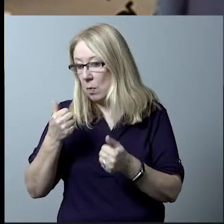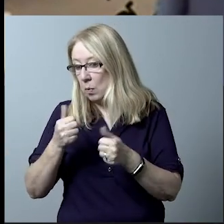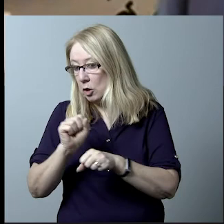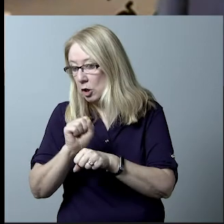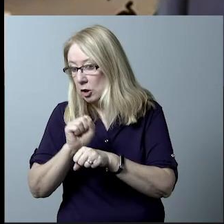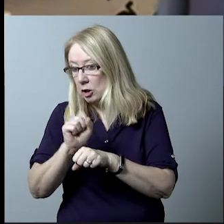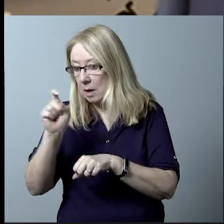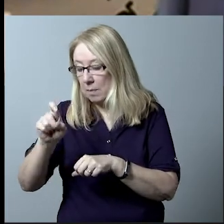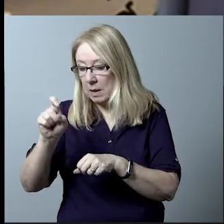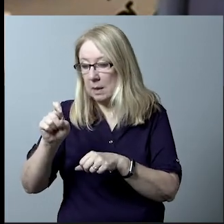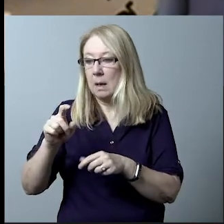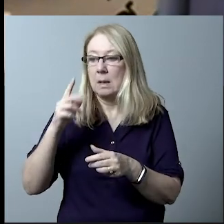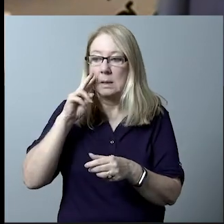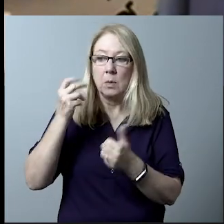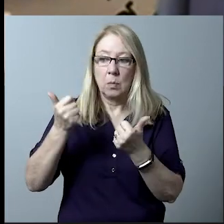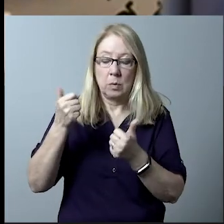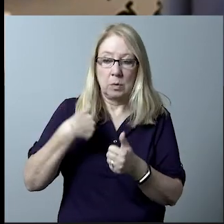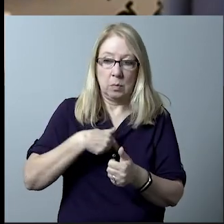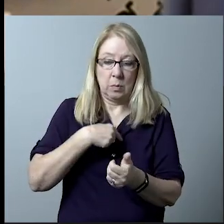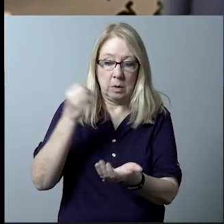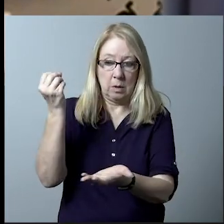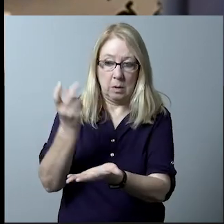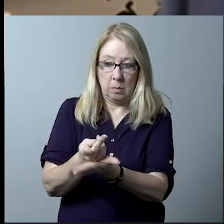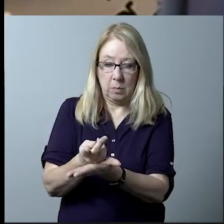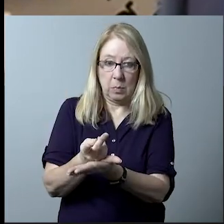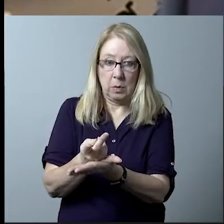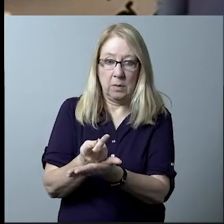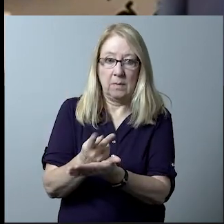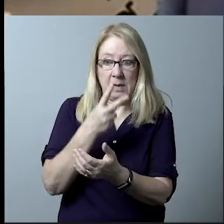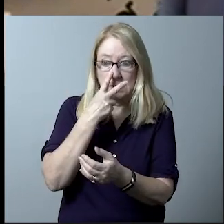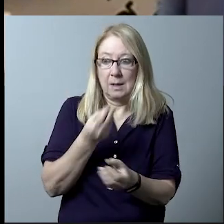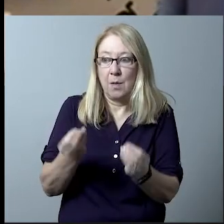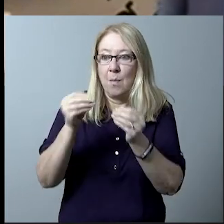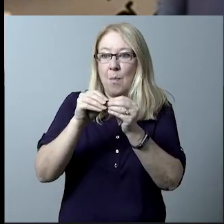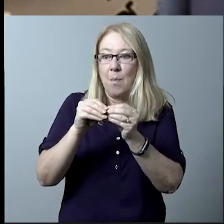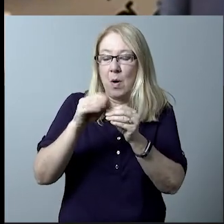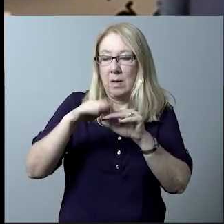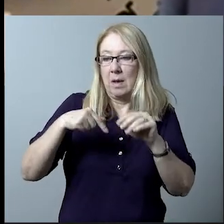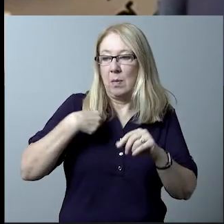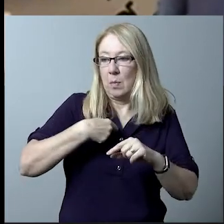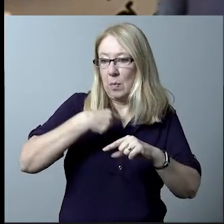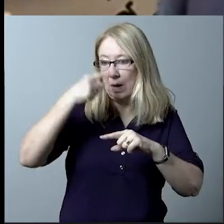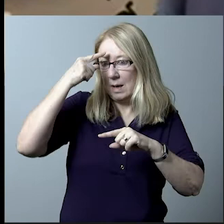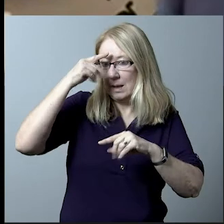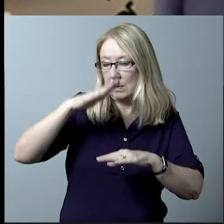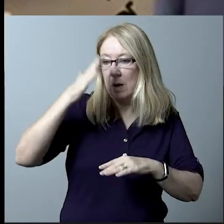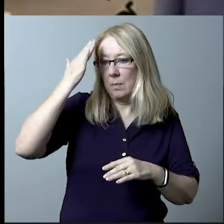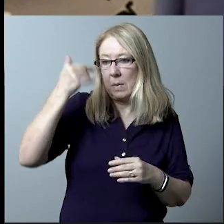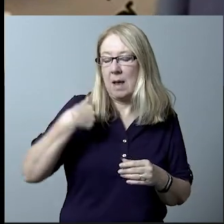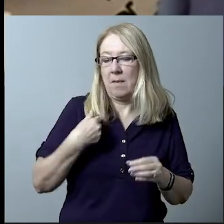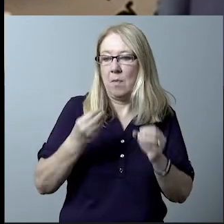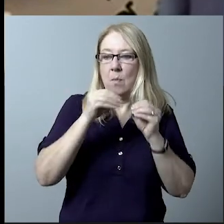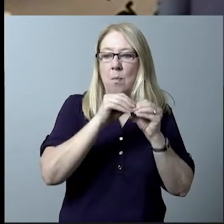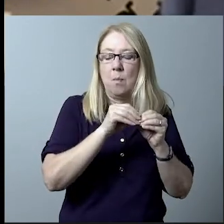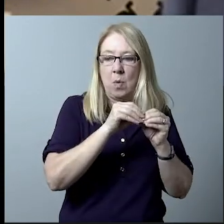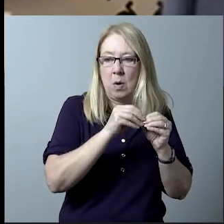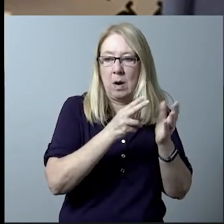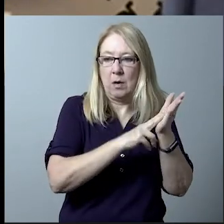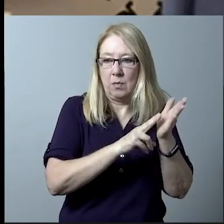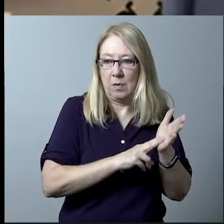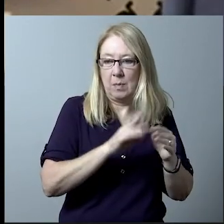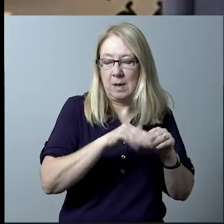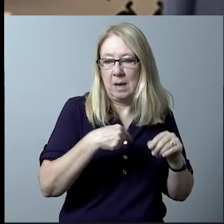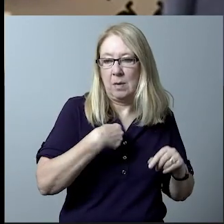see more positions be approved than we have anticipated because of the relief that the